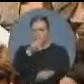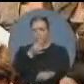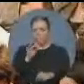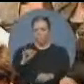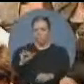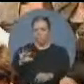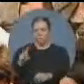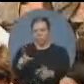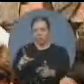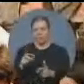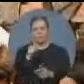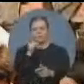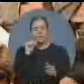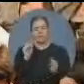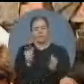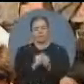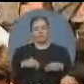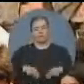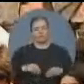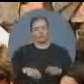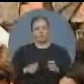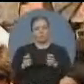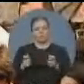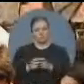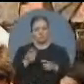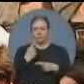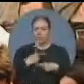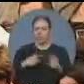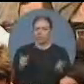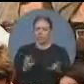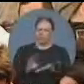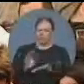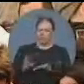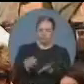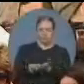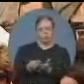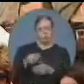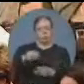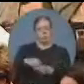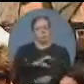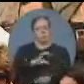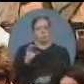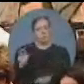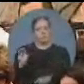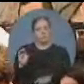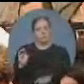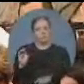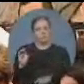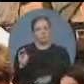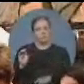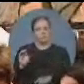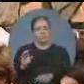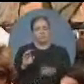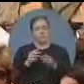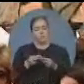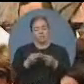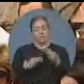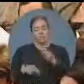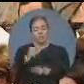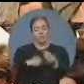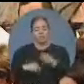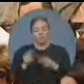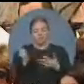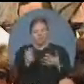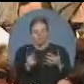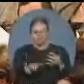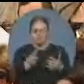...investments in this country. Mr. Speaker, the reality is that the fundamentals of the Canadian economy are strong due to the actions of the Minister of